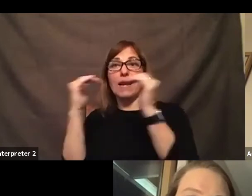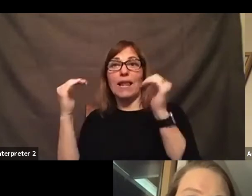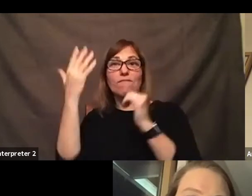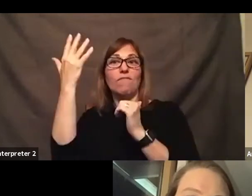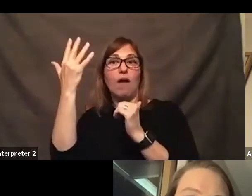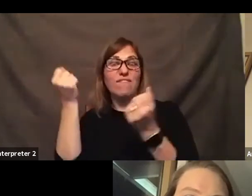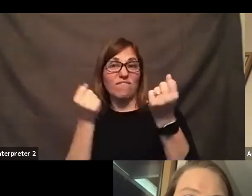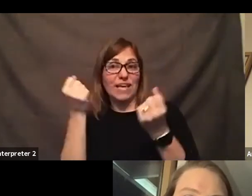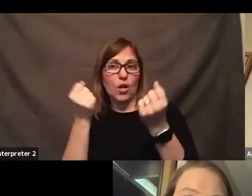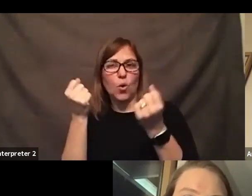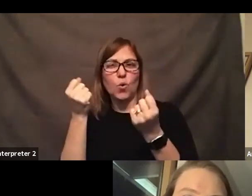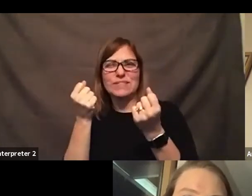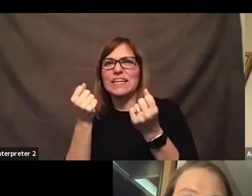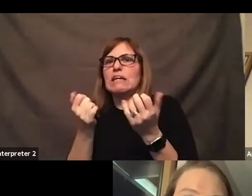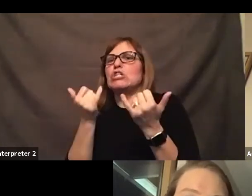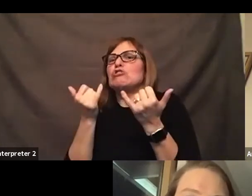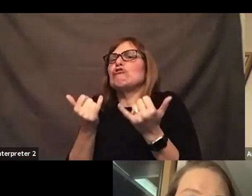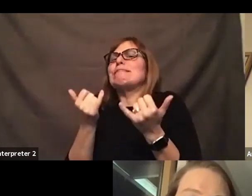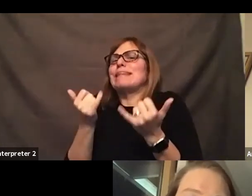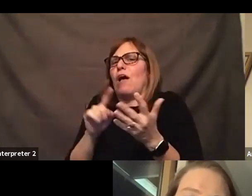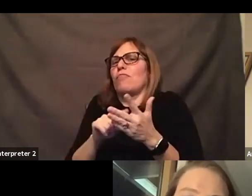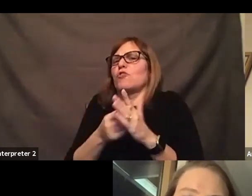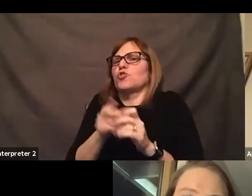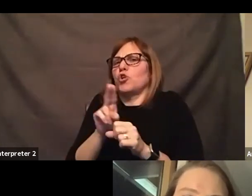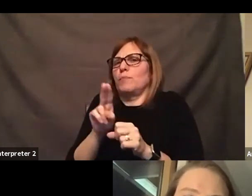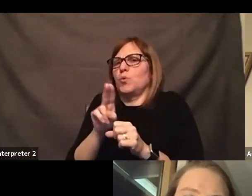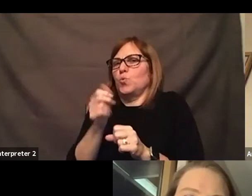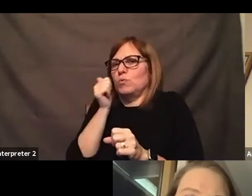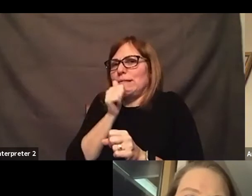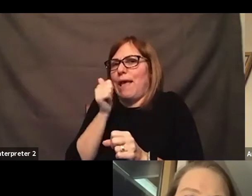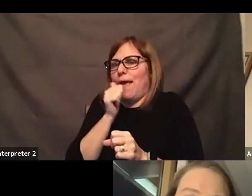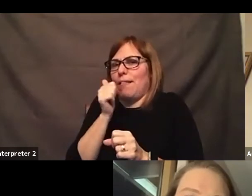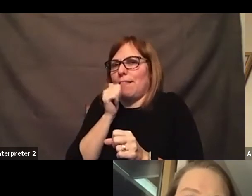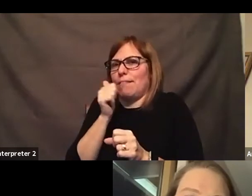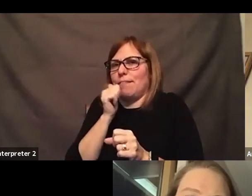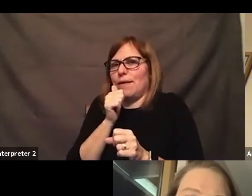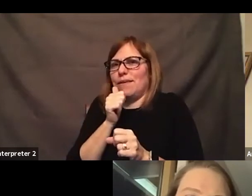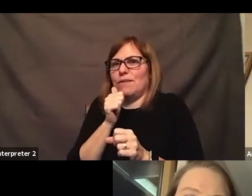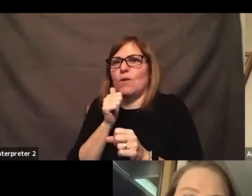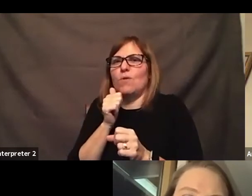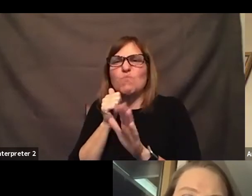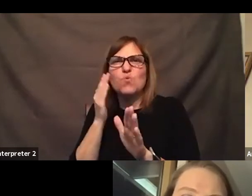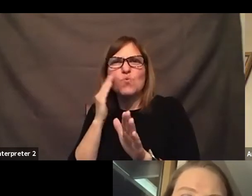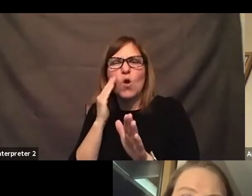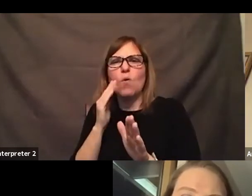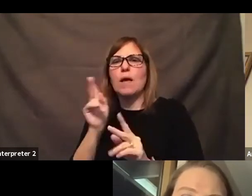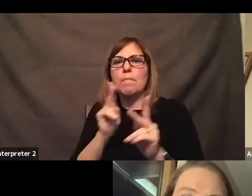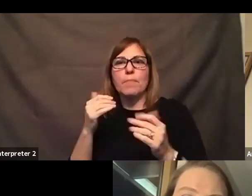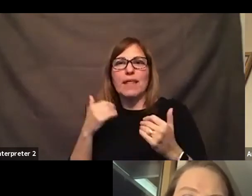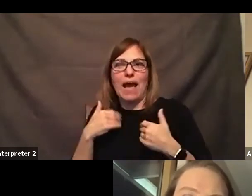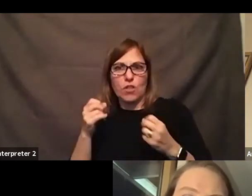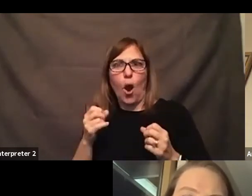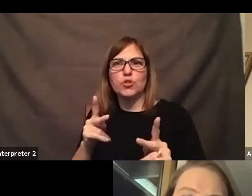are just now starting to be used in daily use, so by people who have the opportunity to ride in these